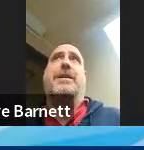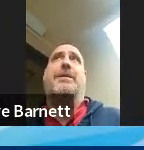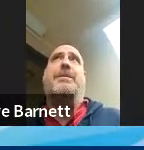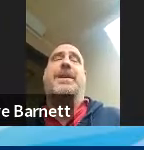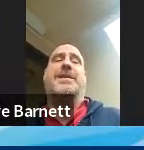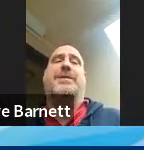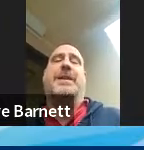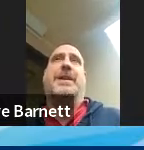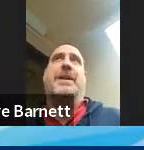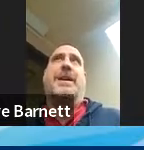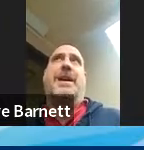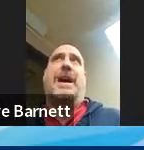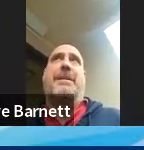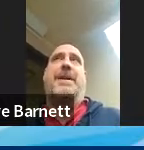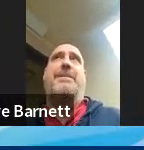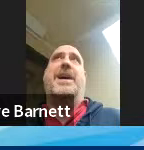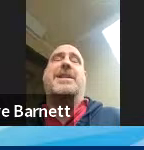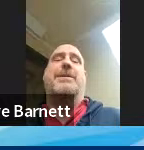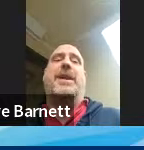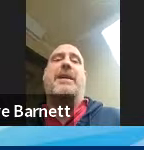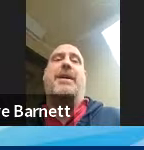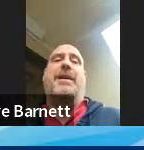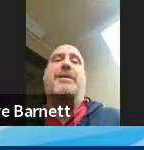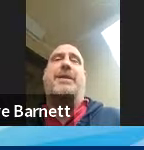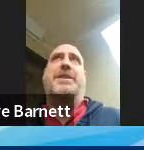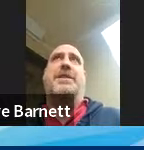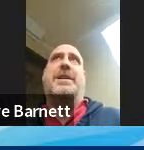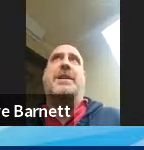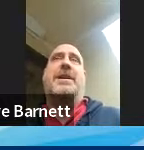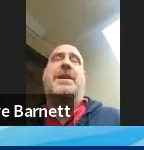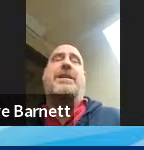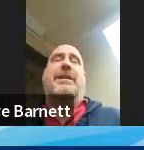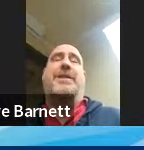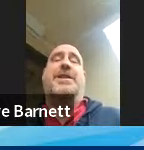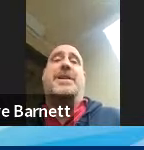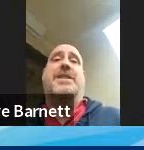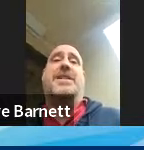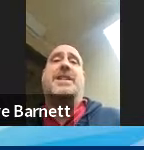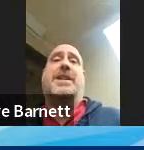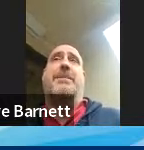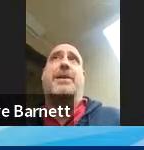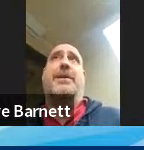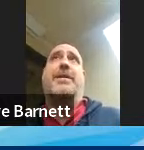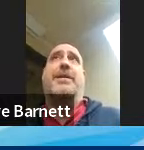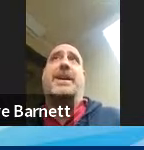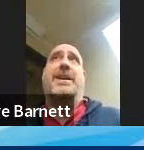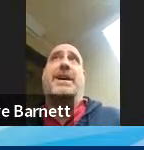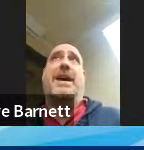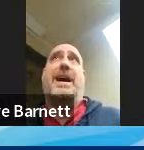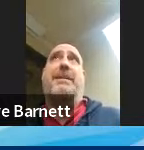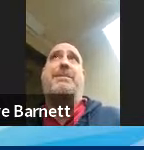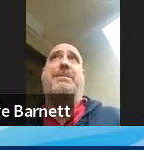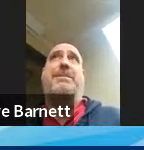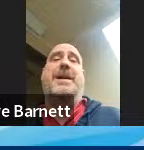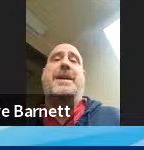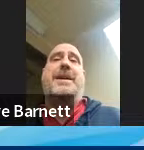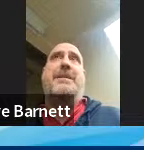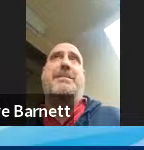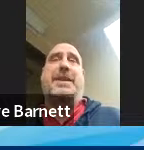the tunnel because of impacts it will have on fish and fish species in the Columbia River. And